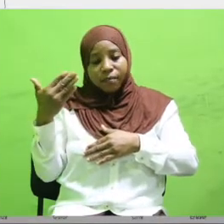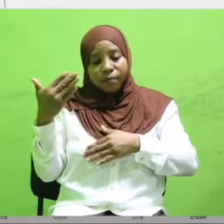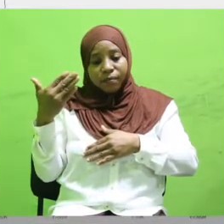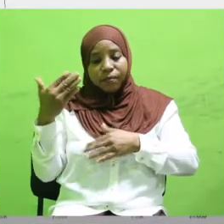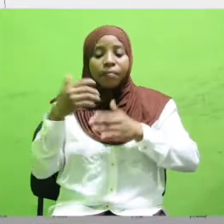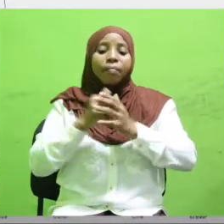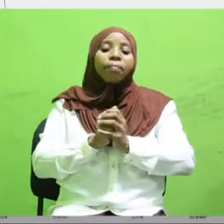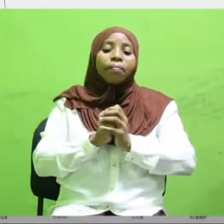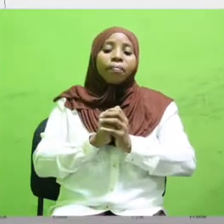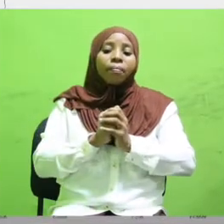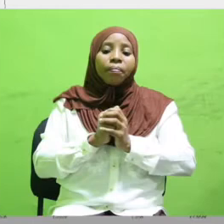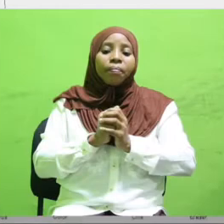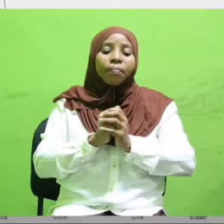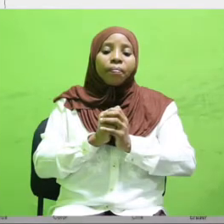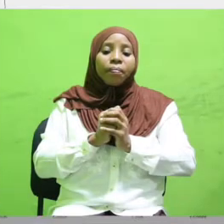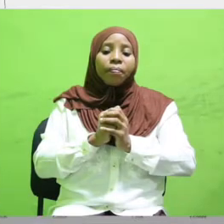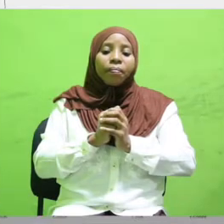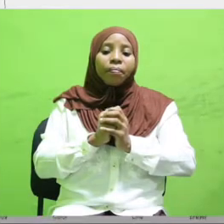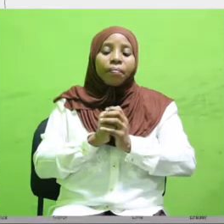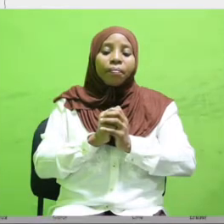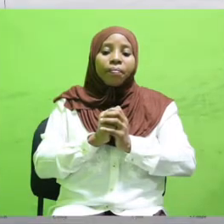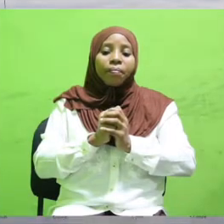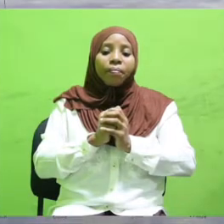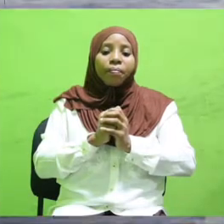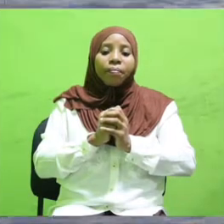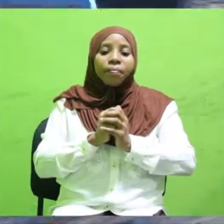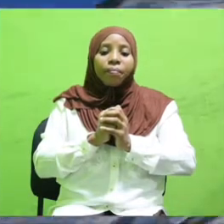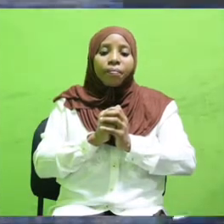which can be fatal to human beings.